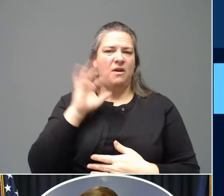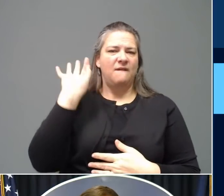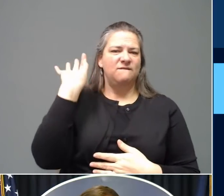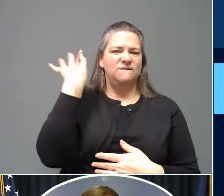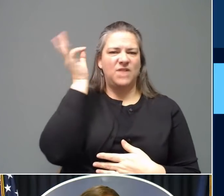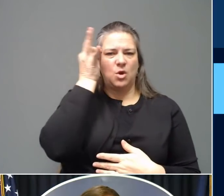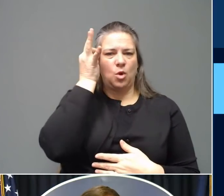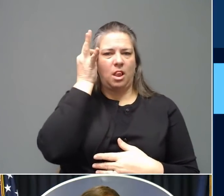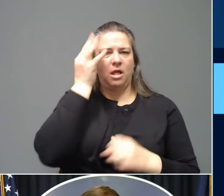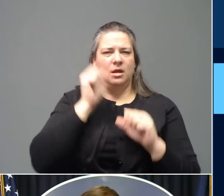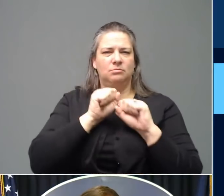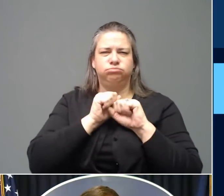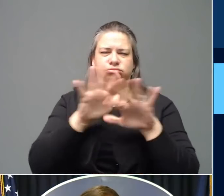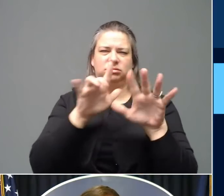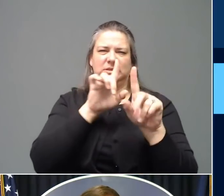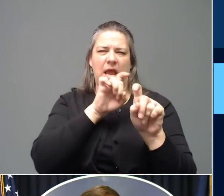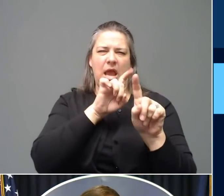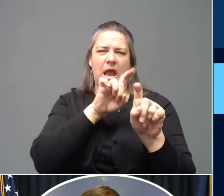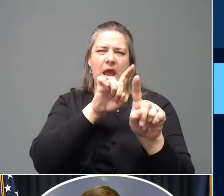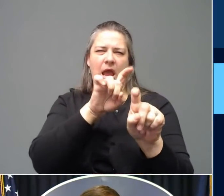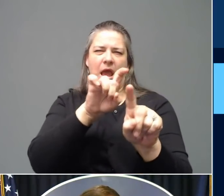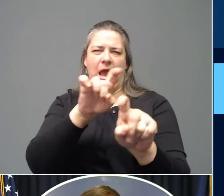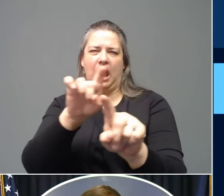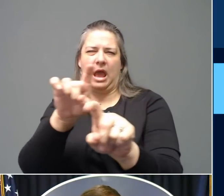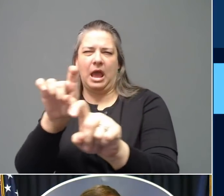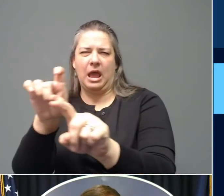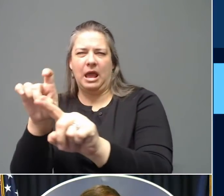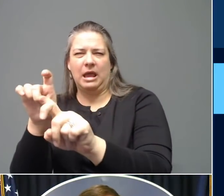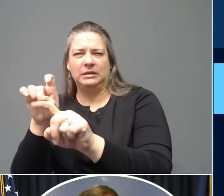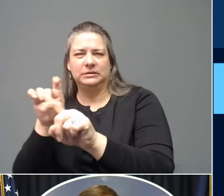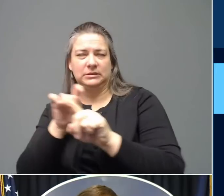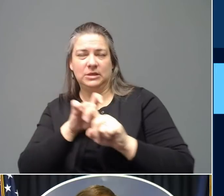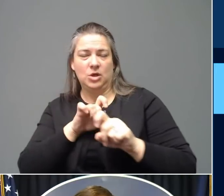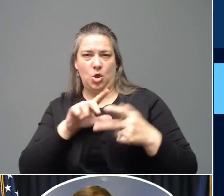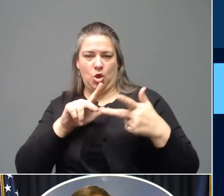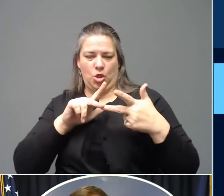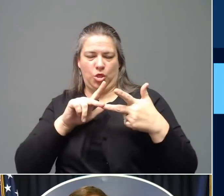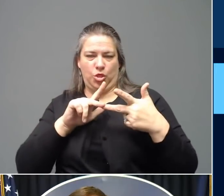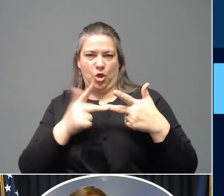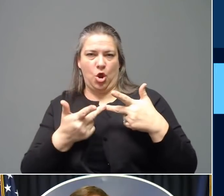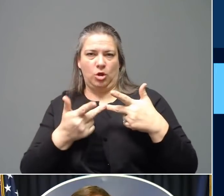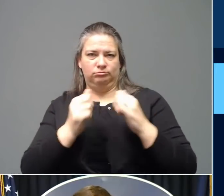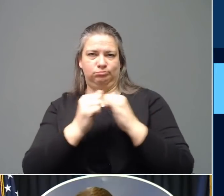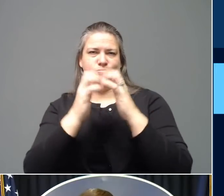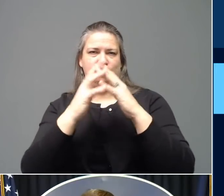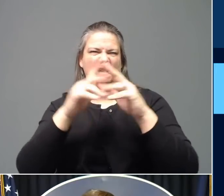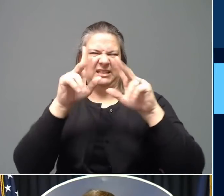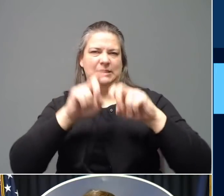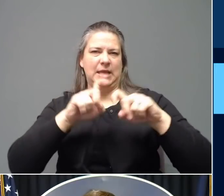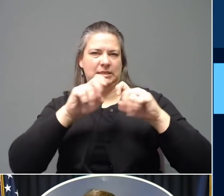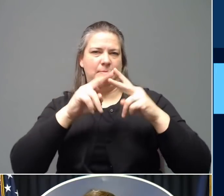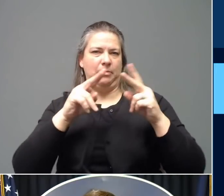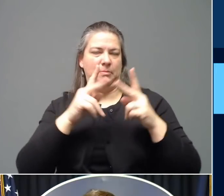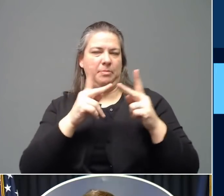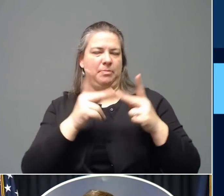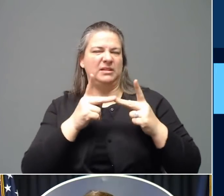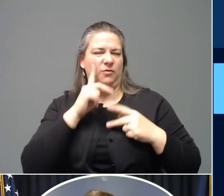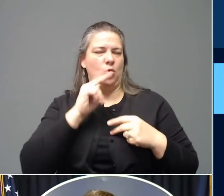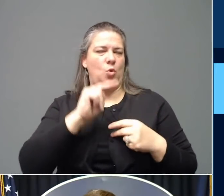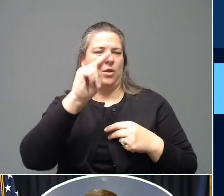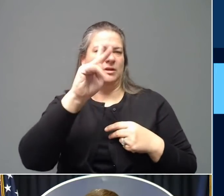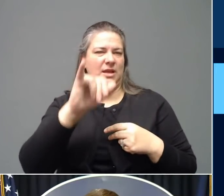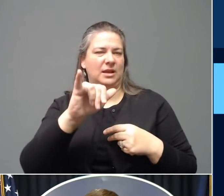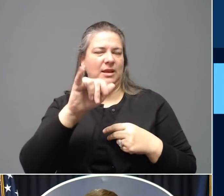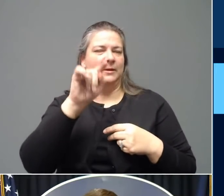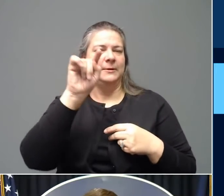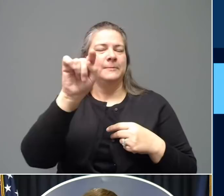testing to provide I believe this is the 3rd testing location in Northern Kentucky. The other 2 run by St. Elizabeth's.